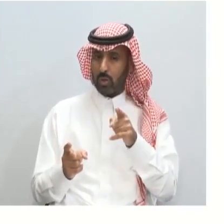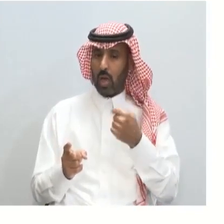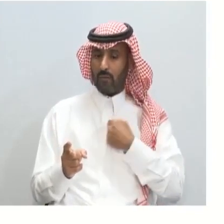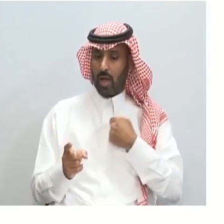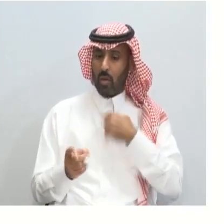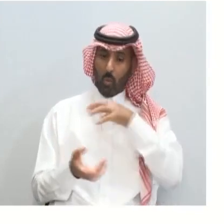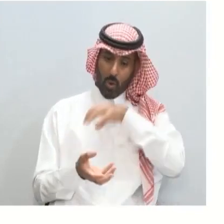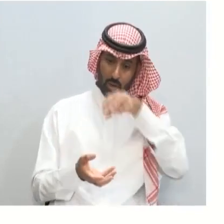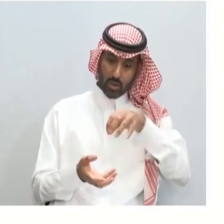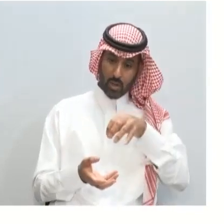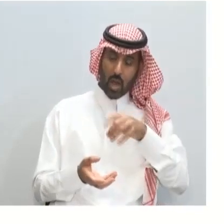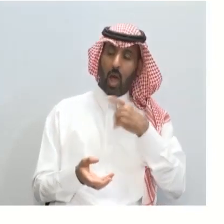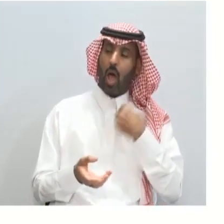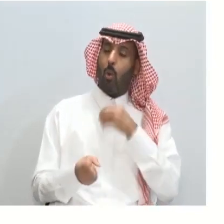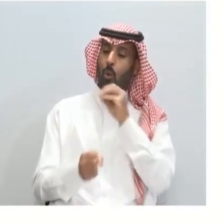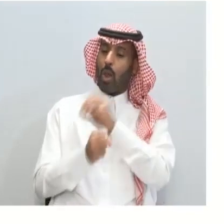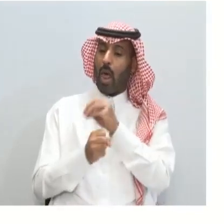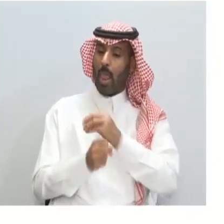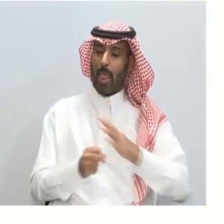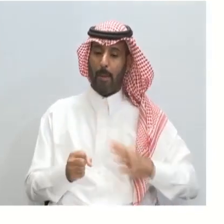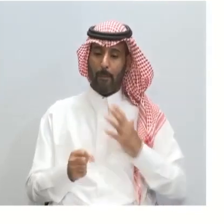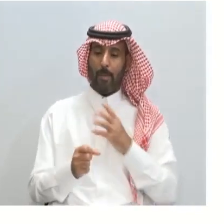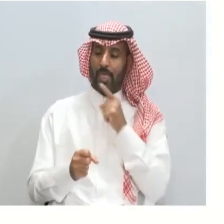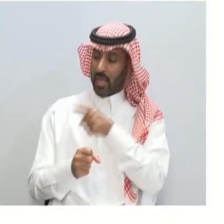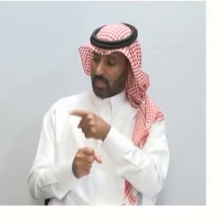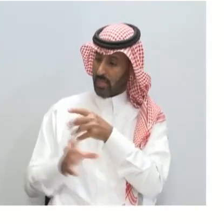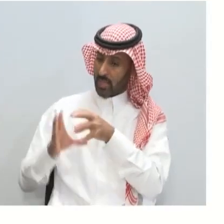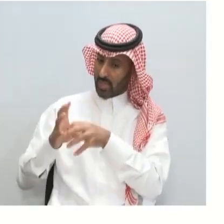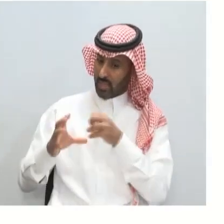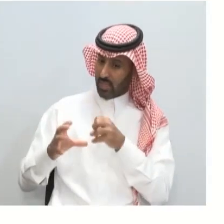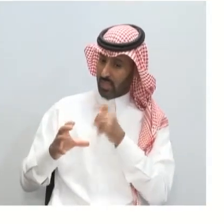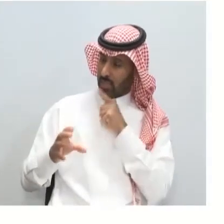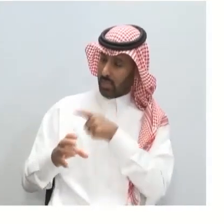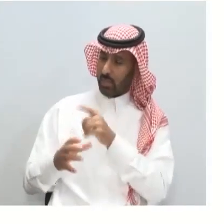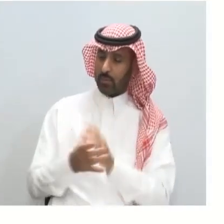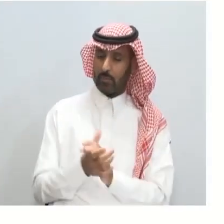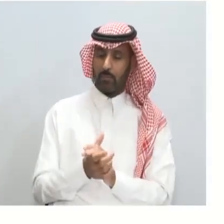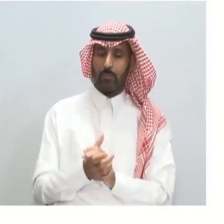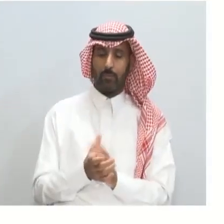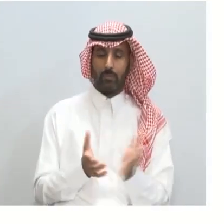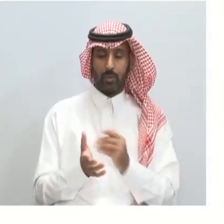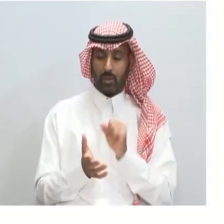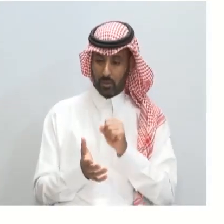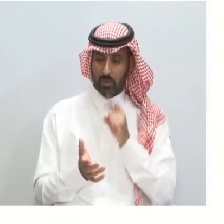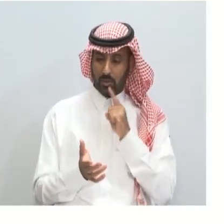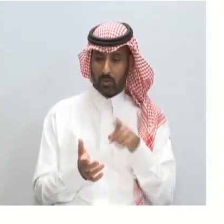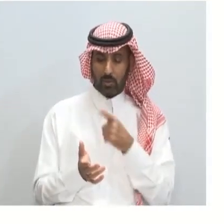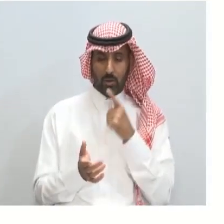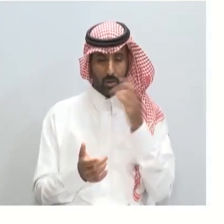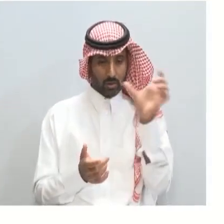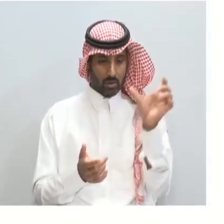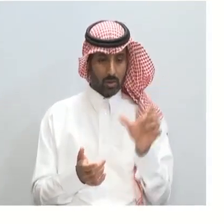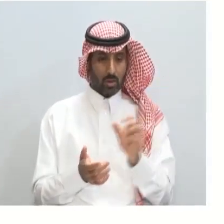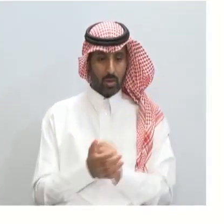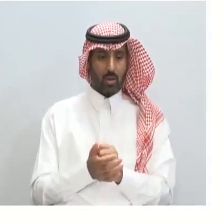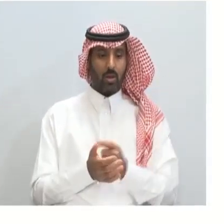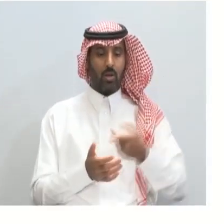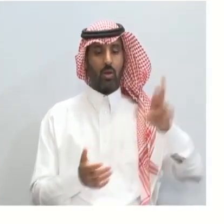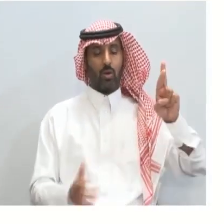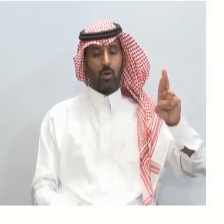were you, I would let the manager know, yeah, you're probably right. So this is the real talk here.